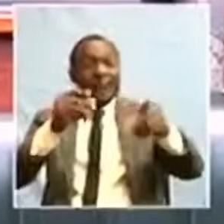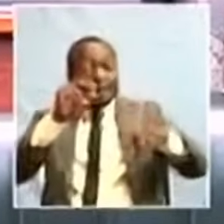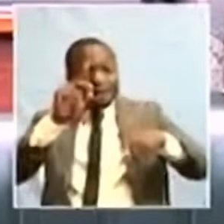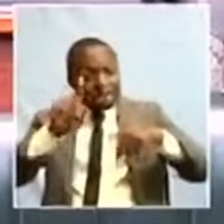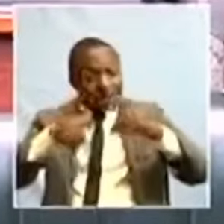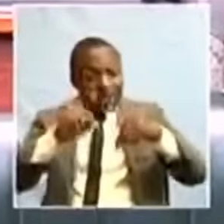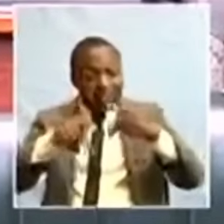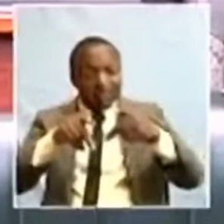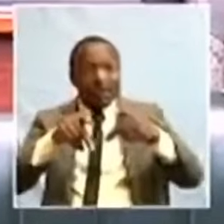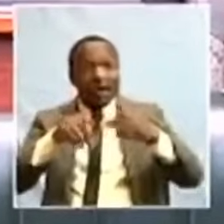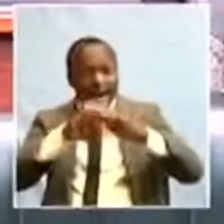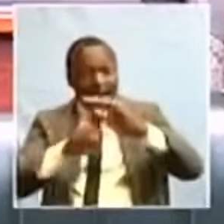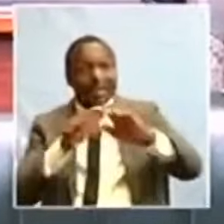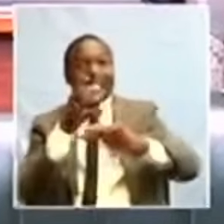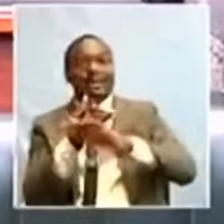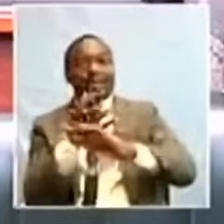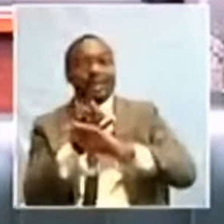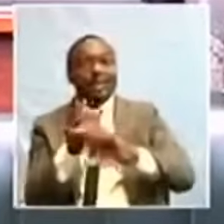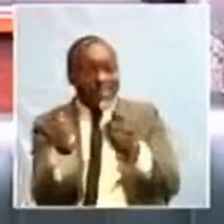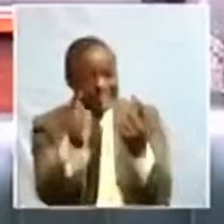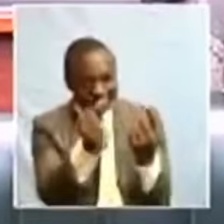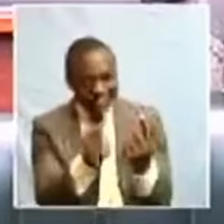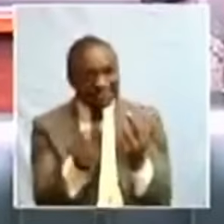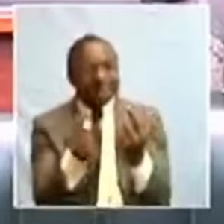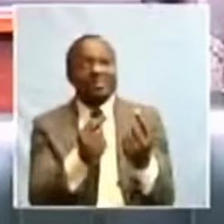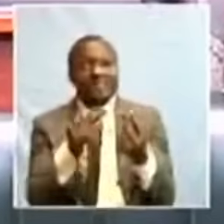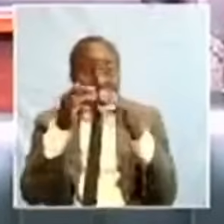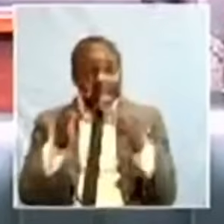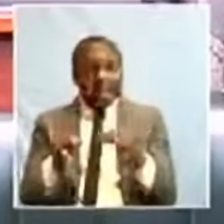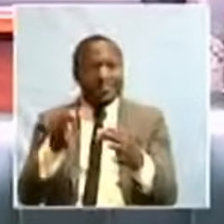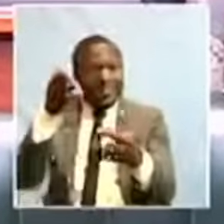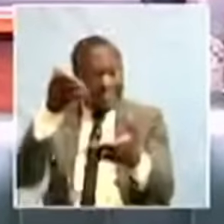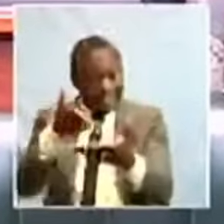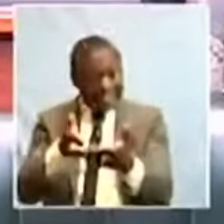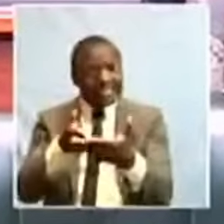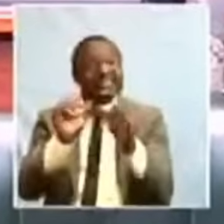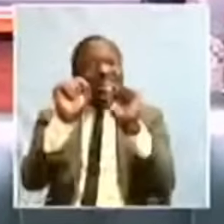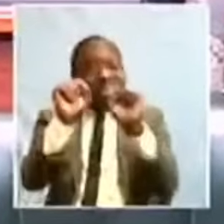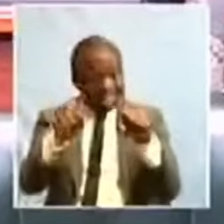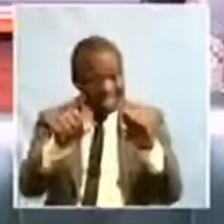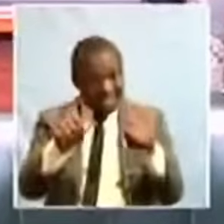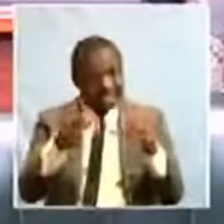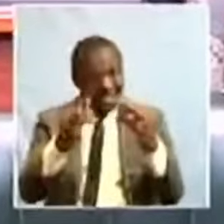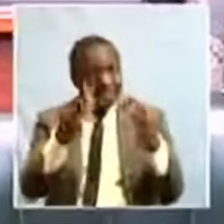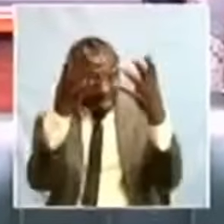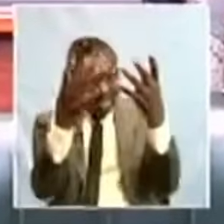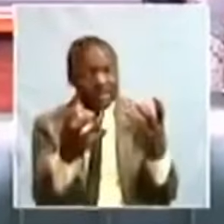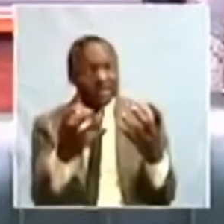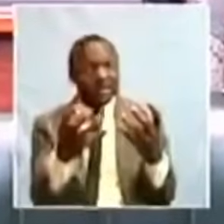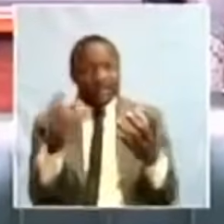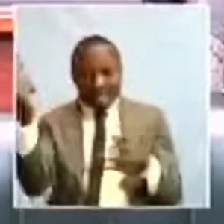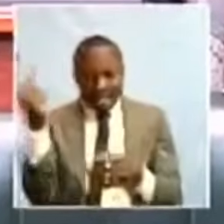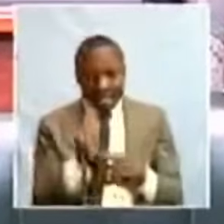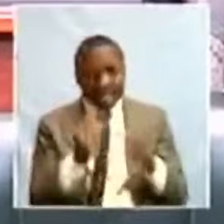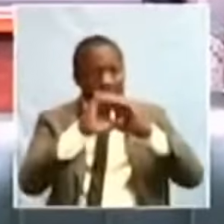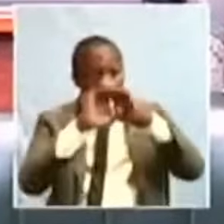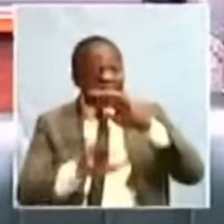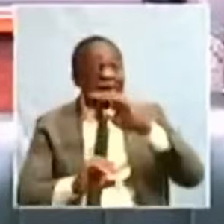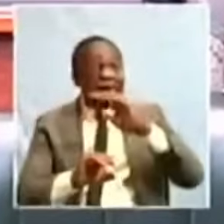under difficult circumstances. If this came, madam, if the drought came